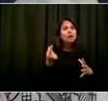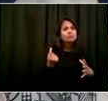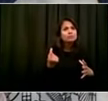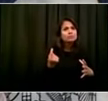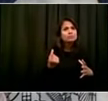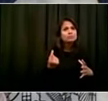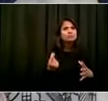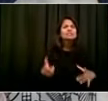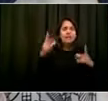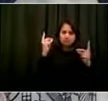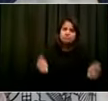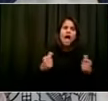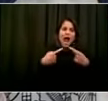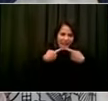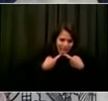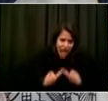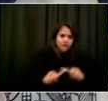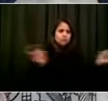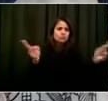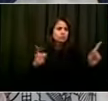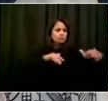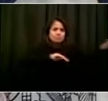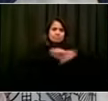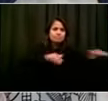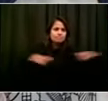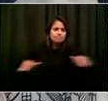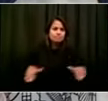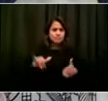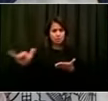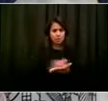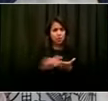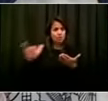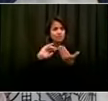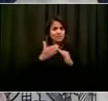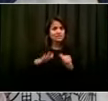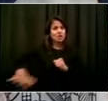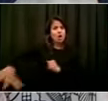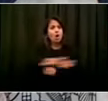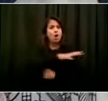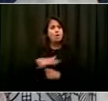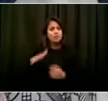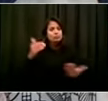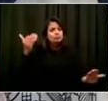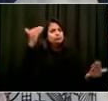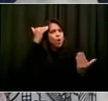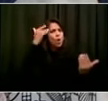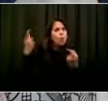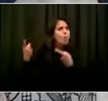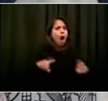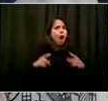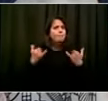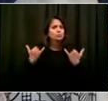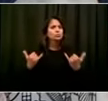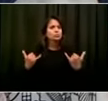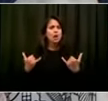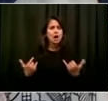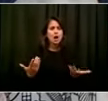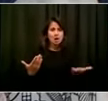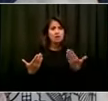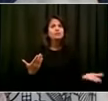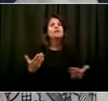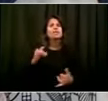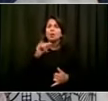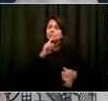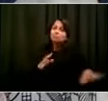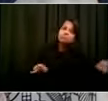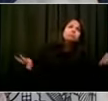sense. And that is the best way to achieve the goal. So we informed the state before I made